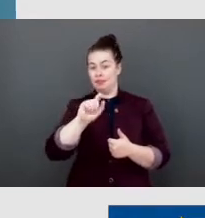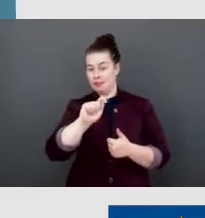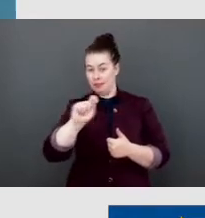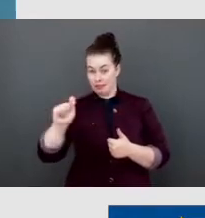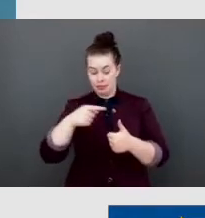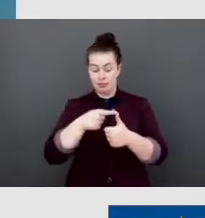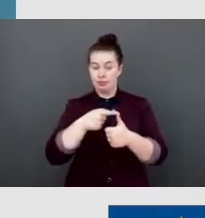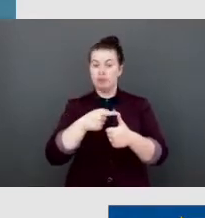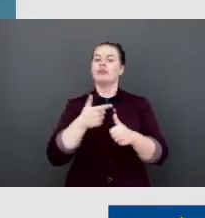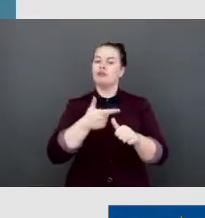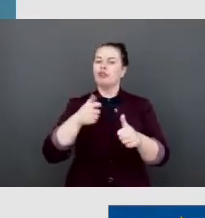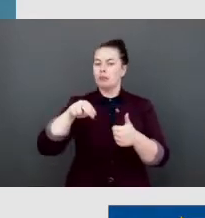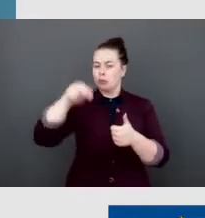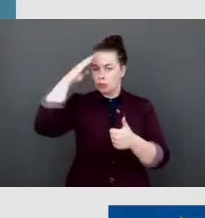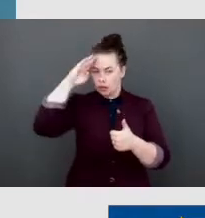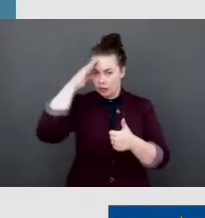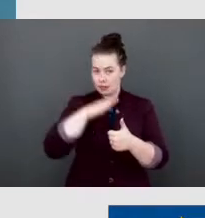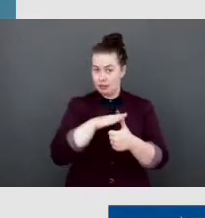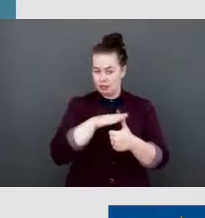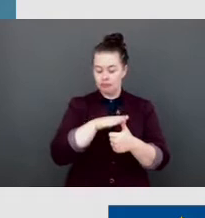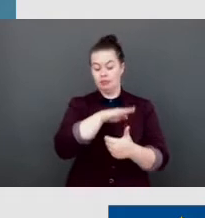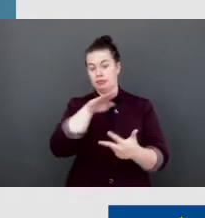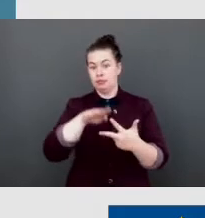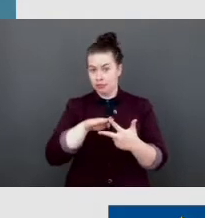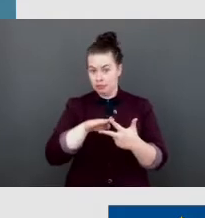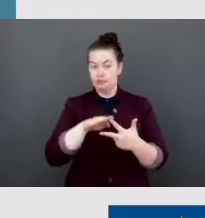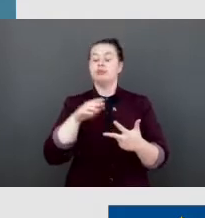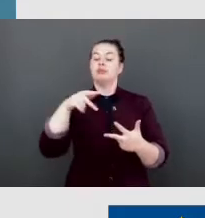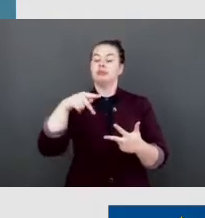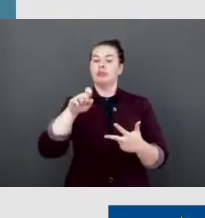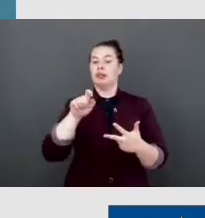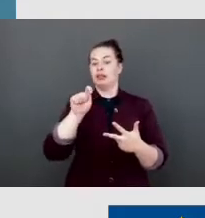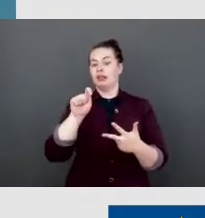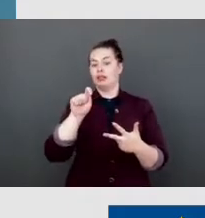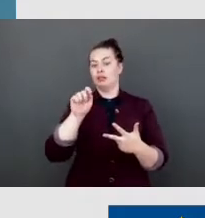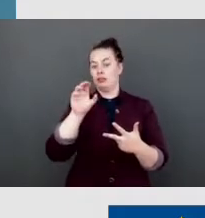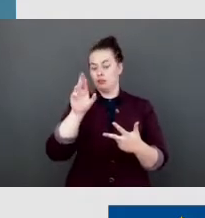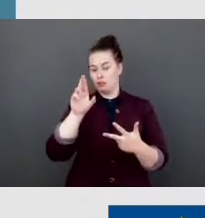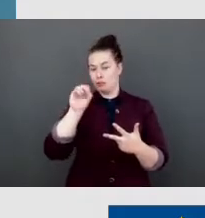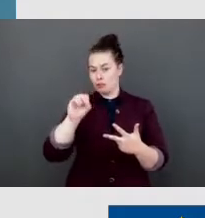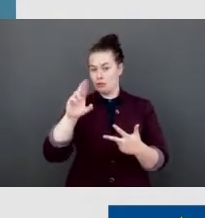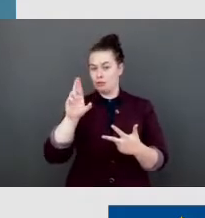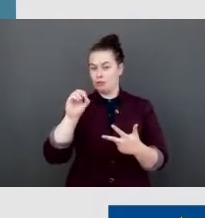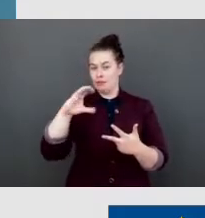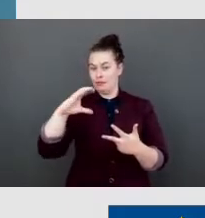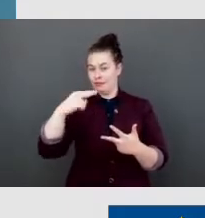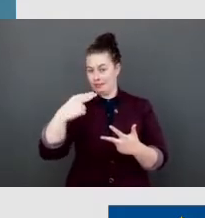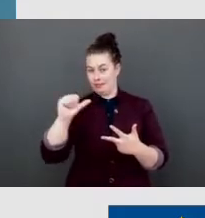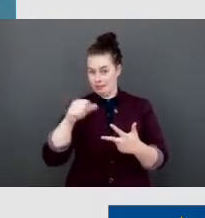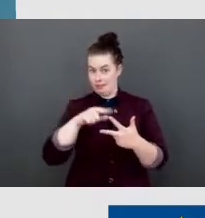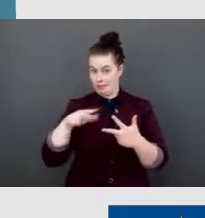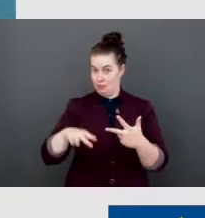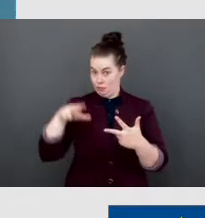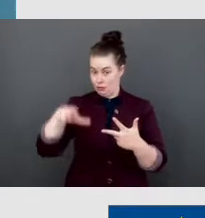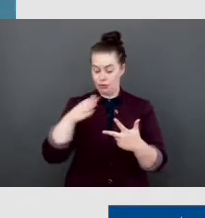Medicines Optimization Innovation Center in Northern Ireland, Dr. Pedro Rocha, a researcher at ICBAS